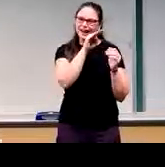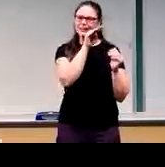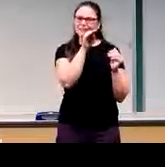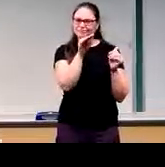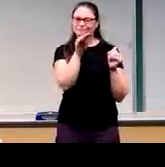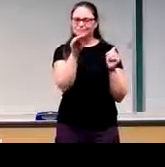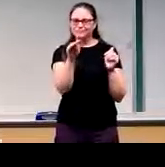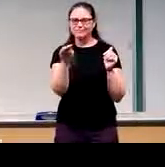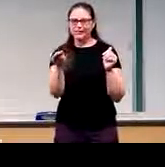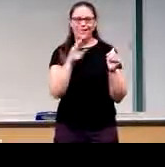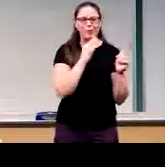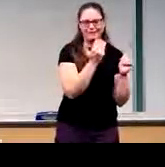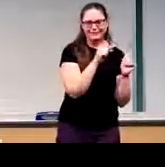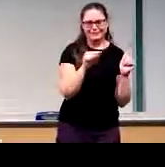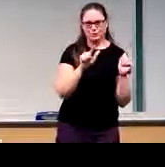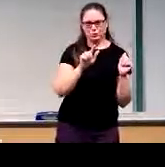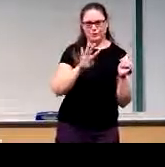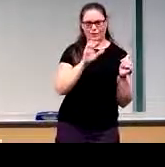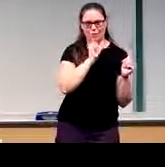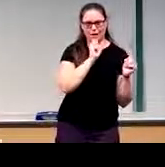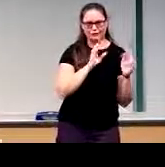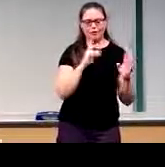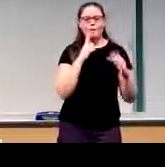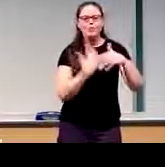to 24-year-olds in social